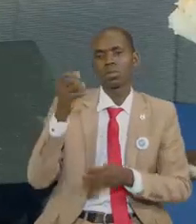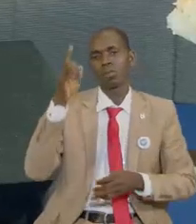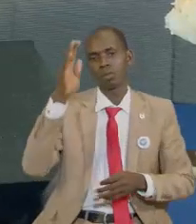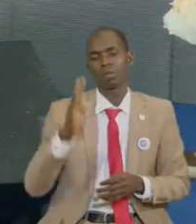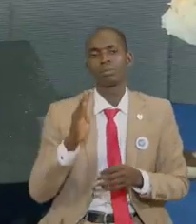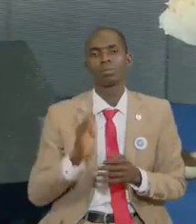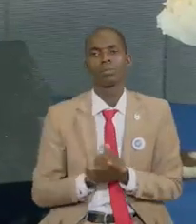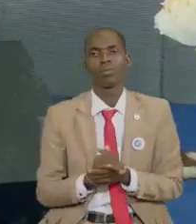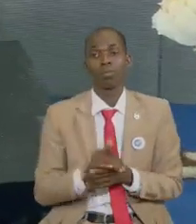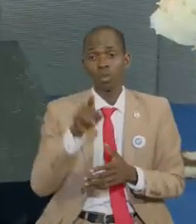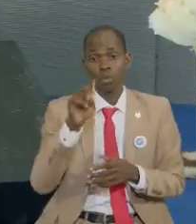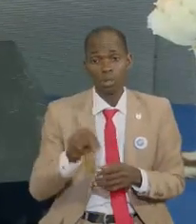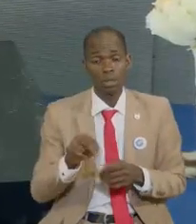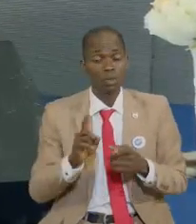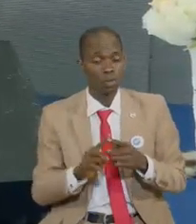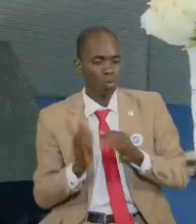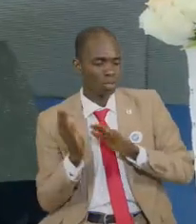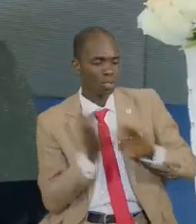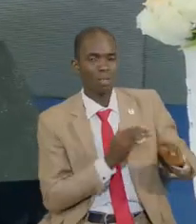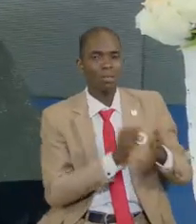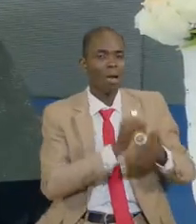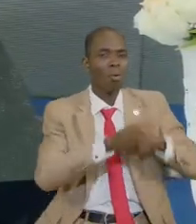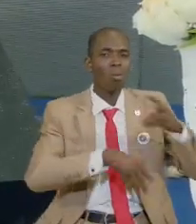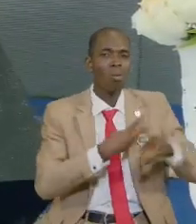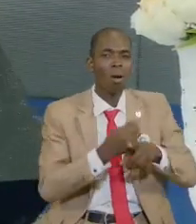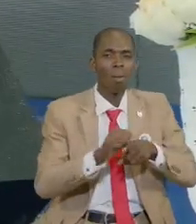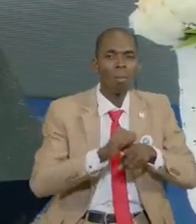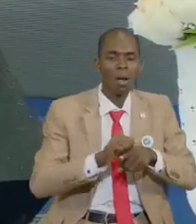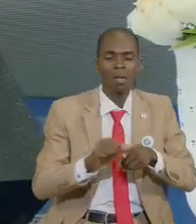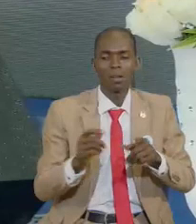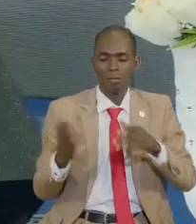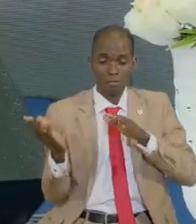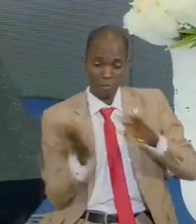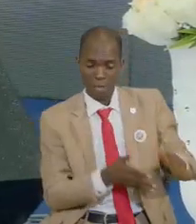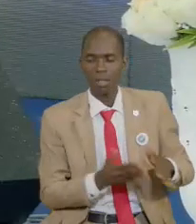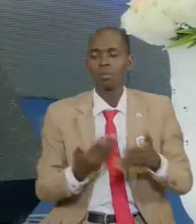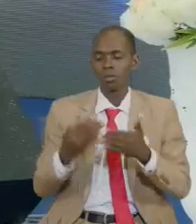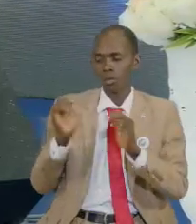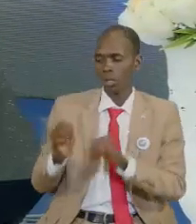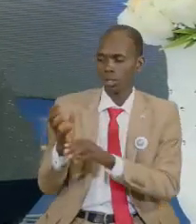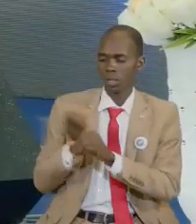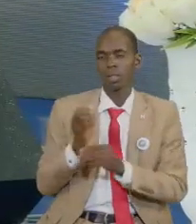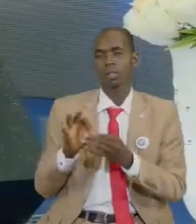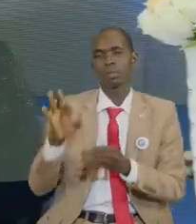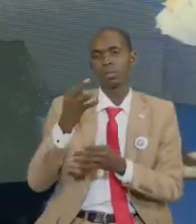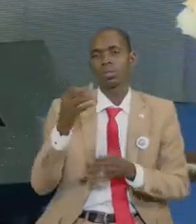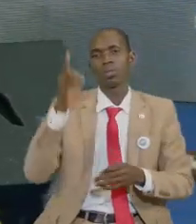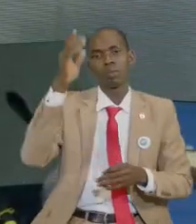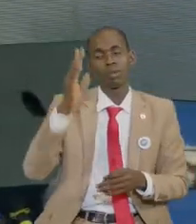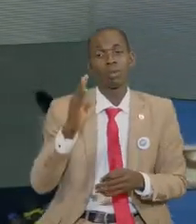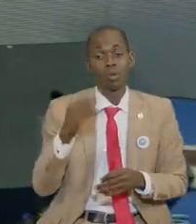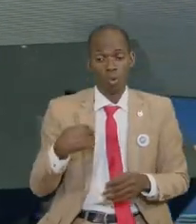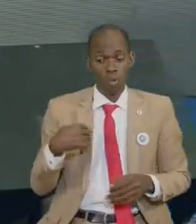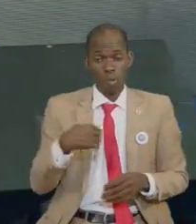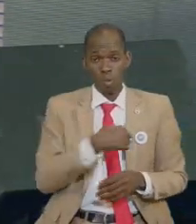We have to come out of that worldliness to have the Spirit of God. We need to come out,